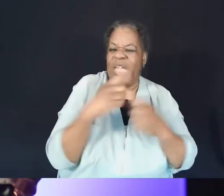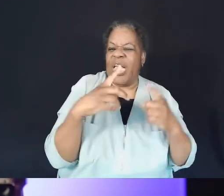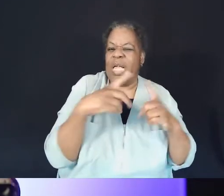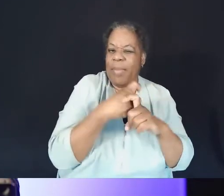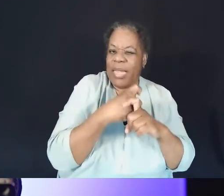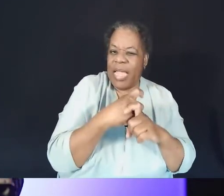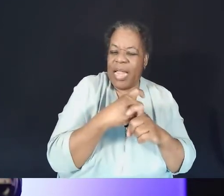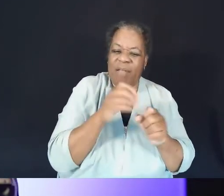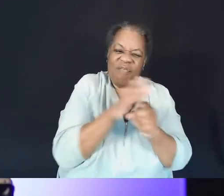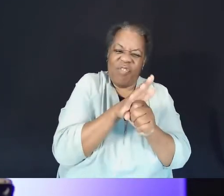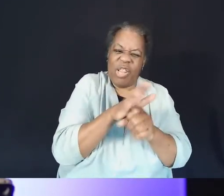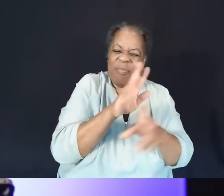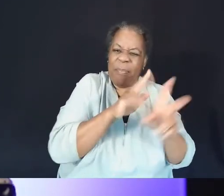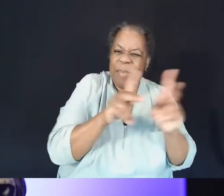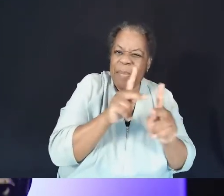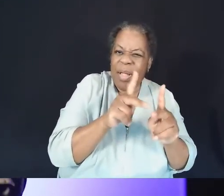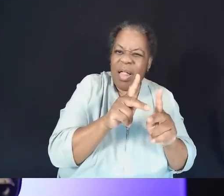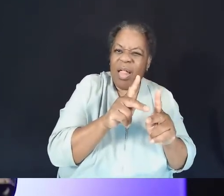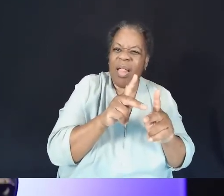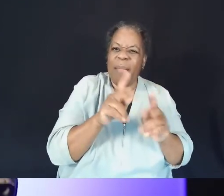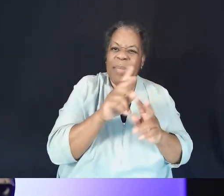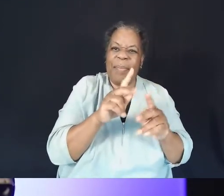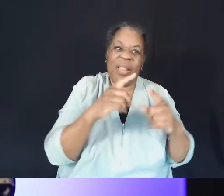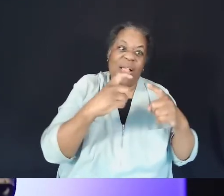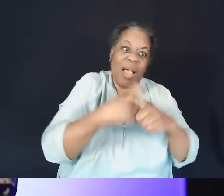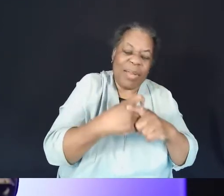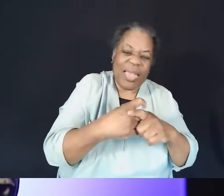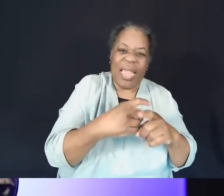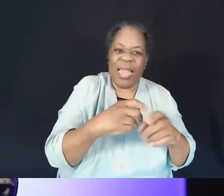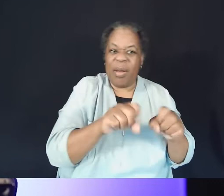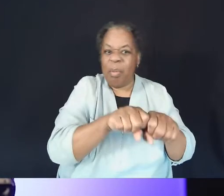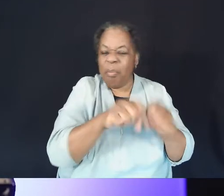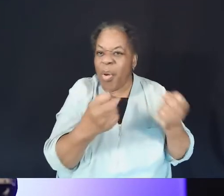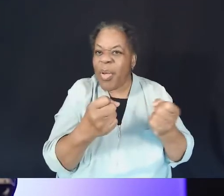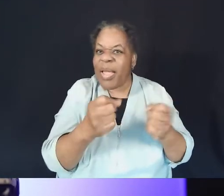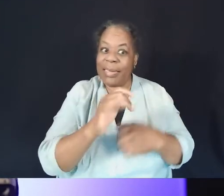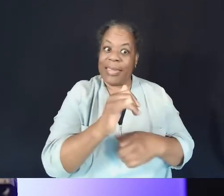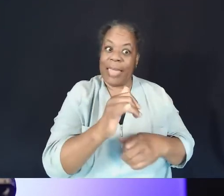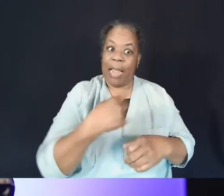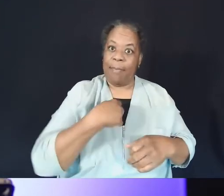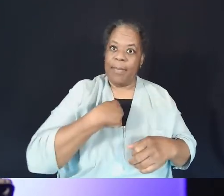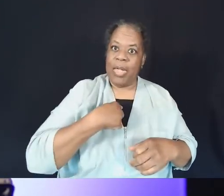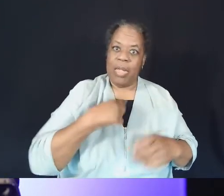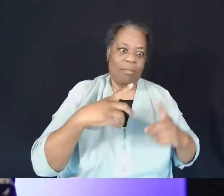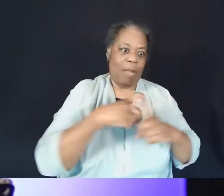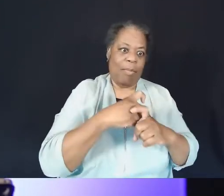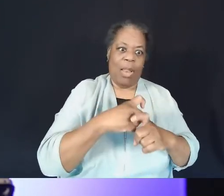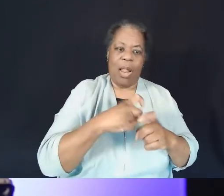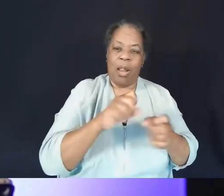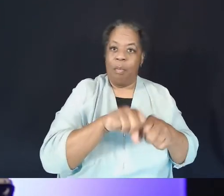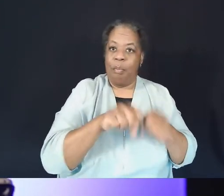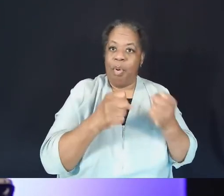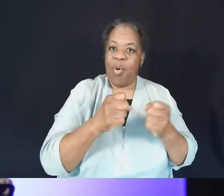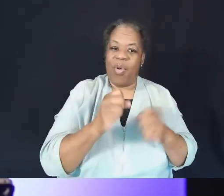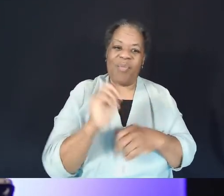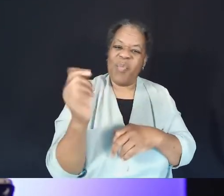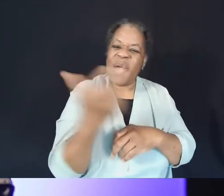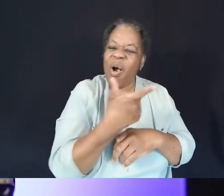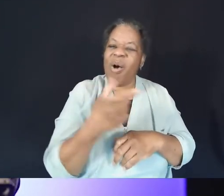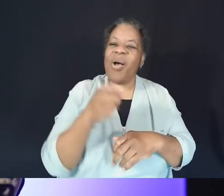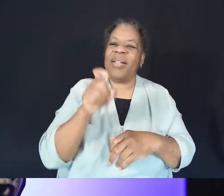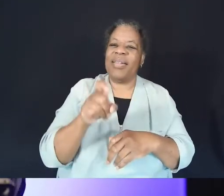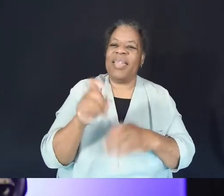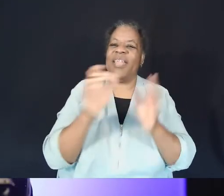are complicated and broken. And I am complicated and broken, and we all need Jesus. And as one